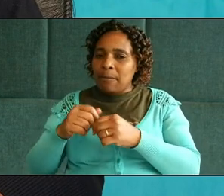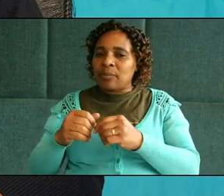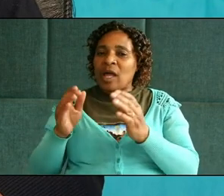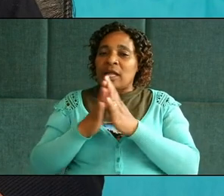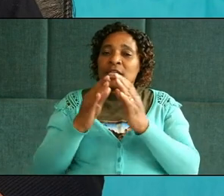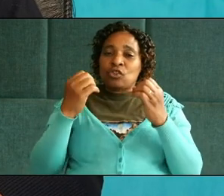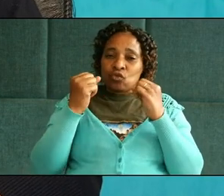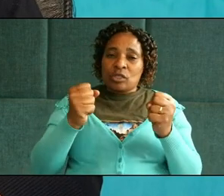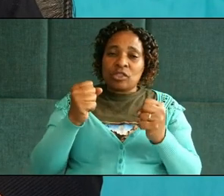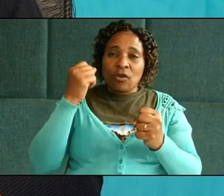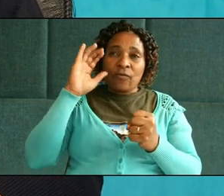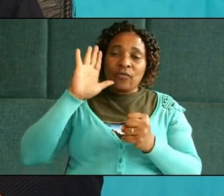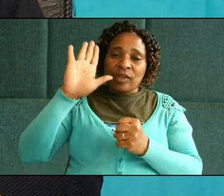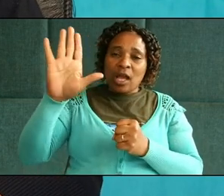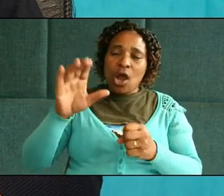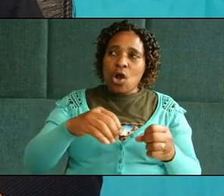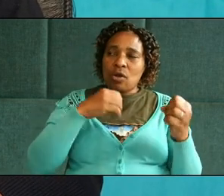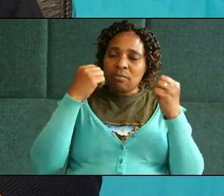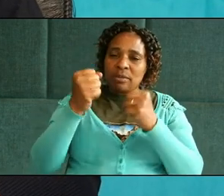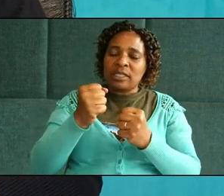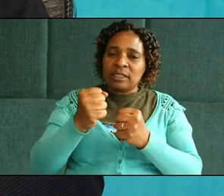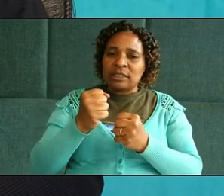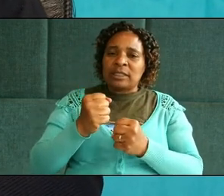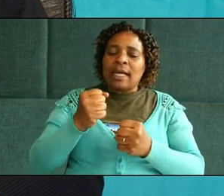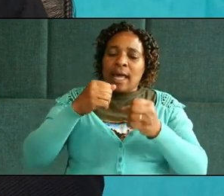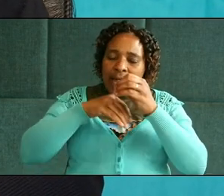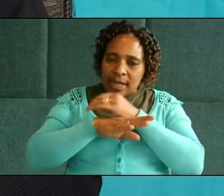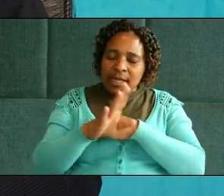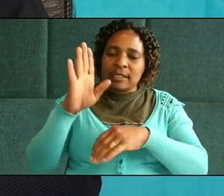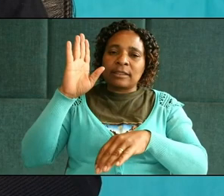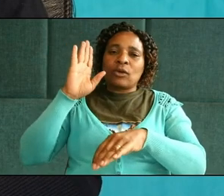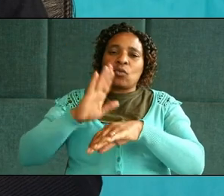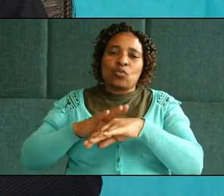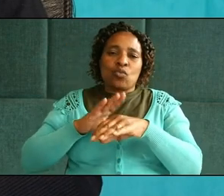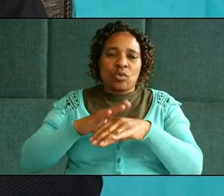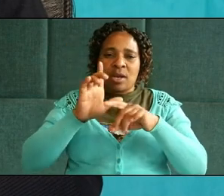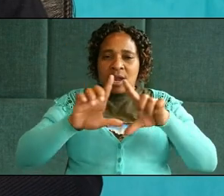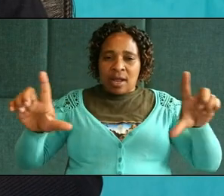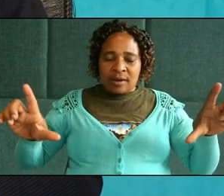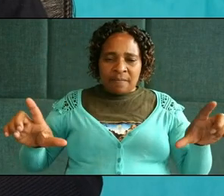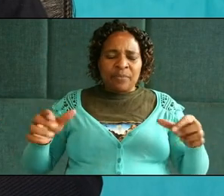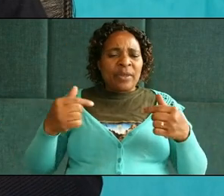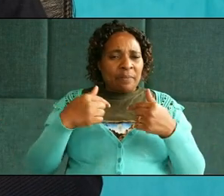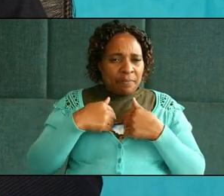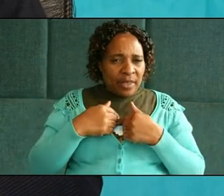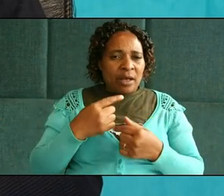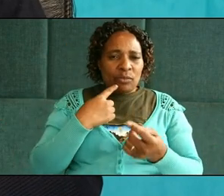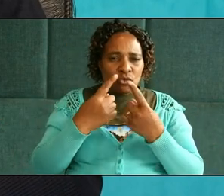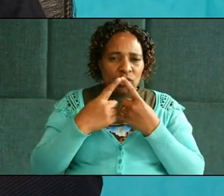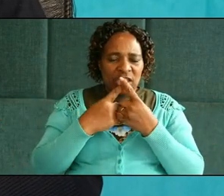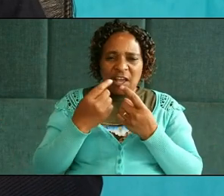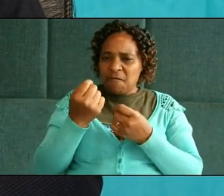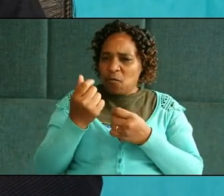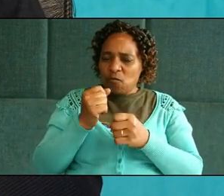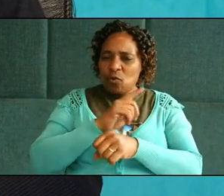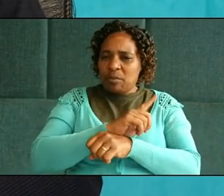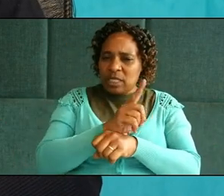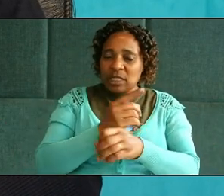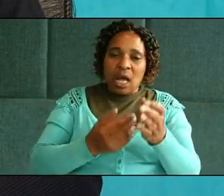strength of their almighty helper, entered the goodly land. And as I've mentioned a few minutes